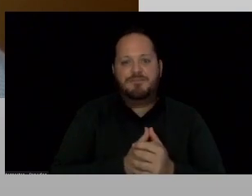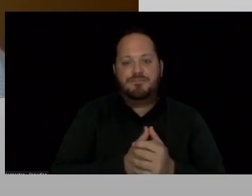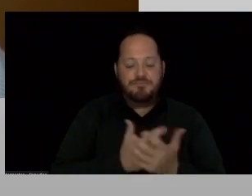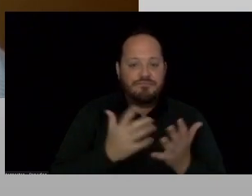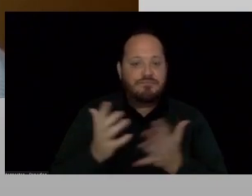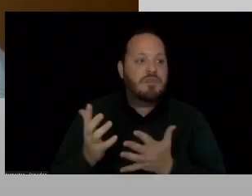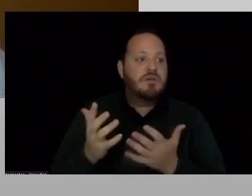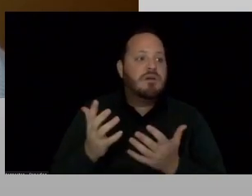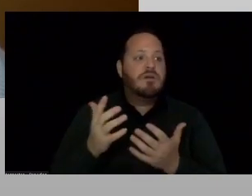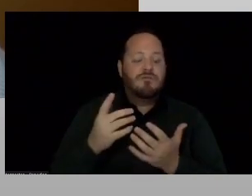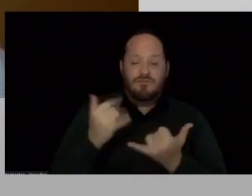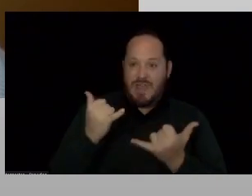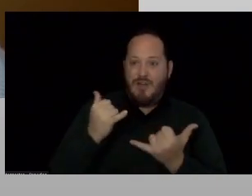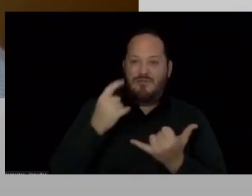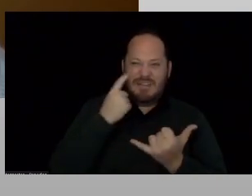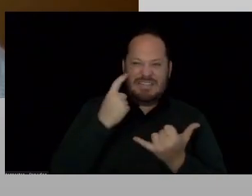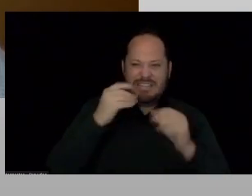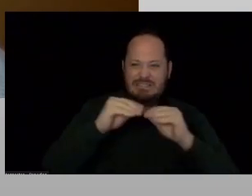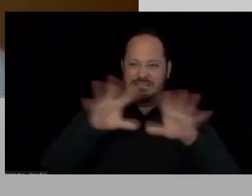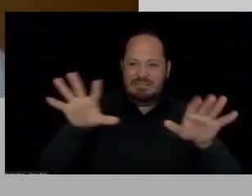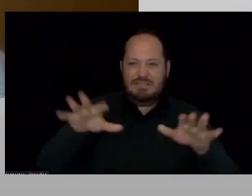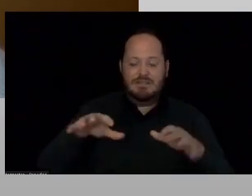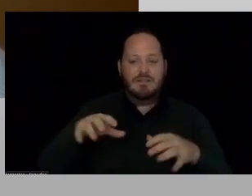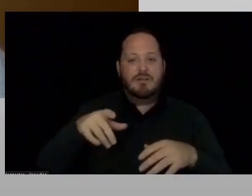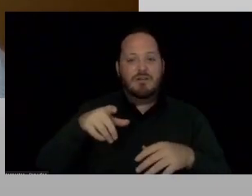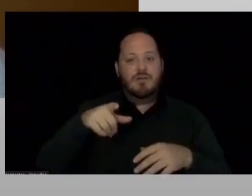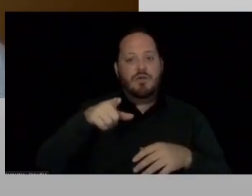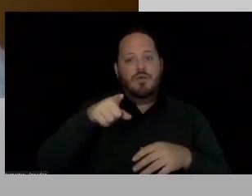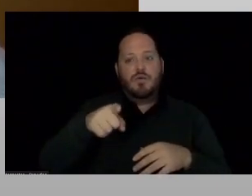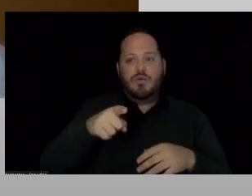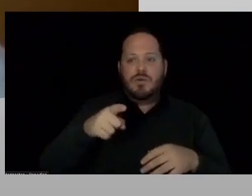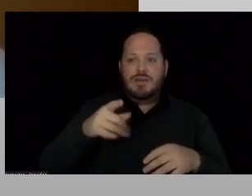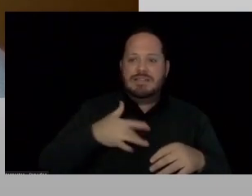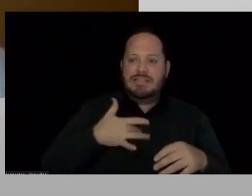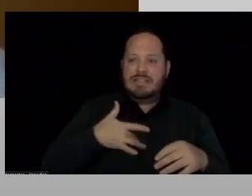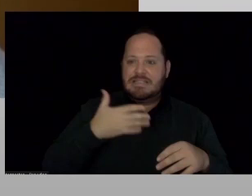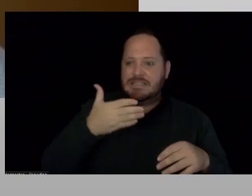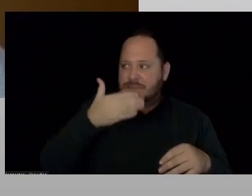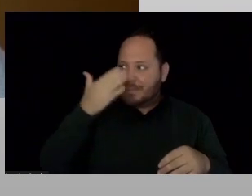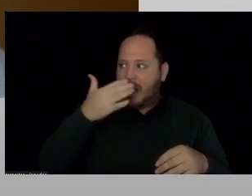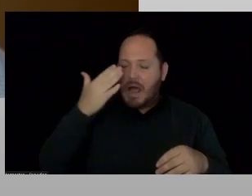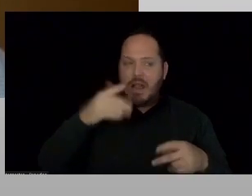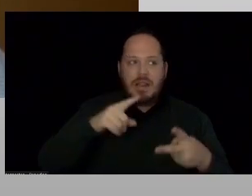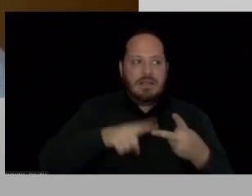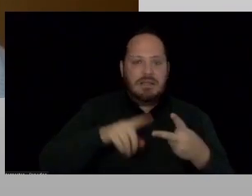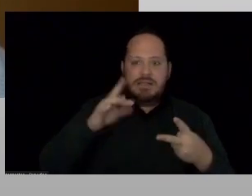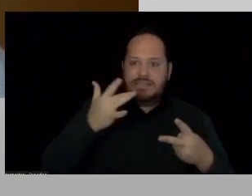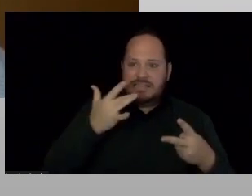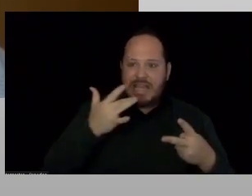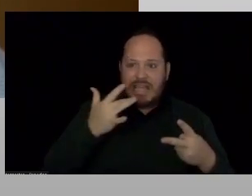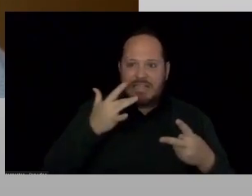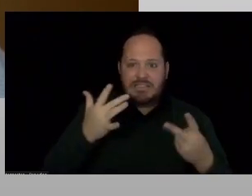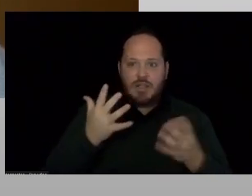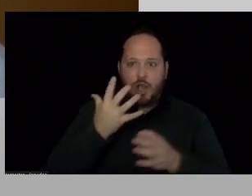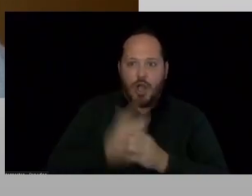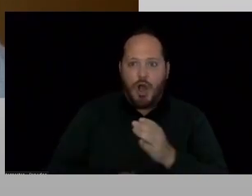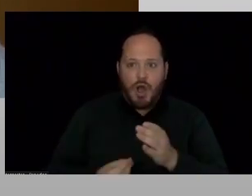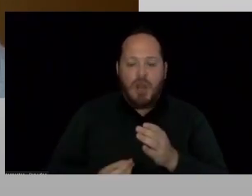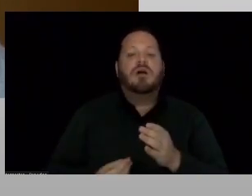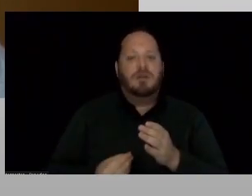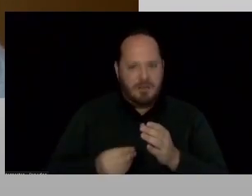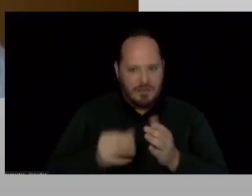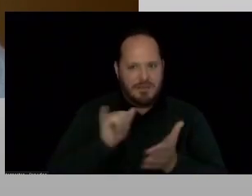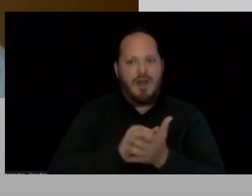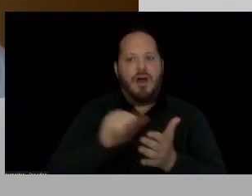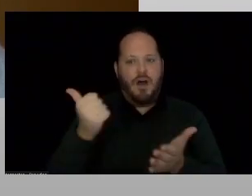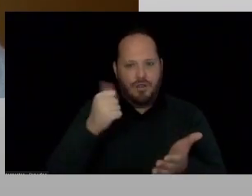of your sense of smell or taste. I've not talked to anybody or seen anyone that's had that, but we've certainly read about it.